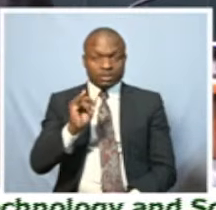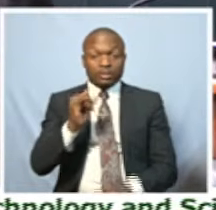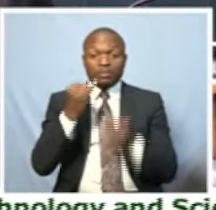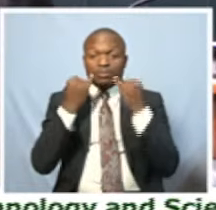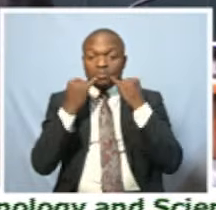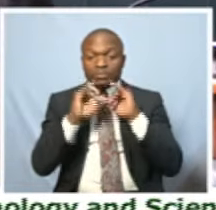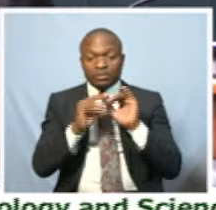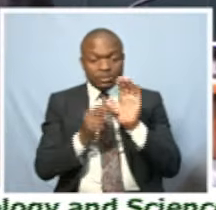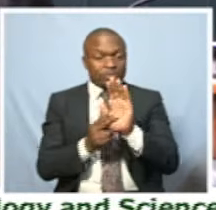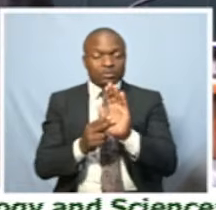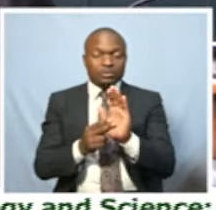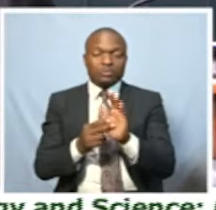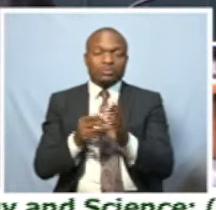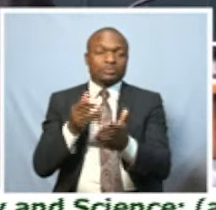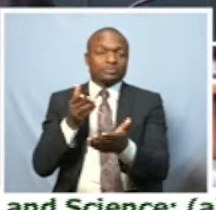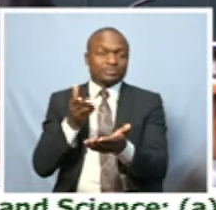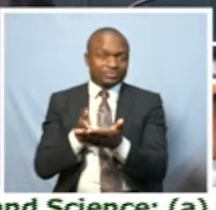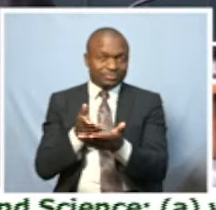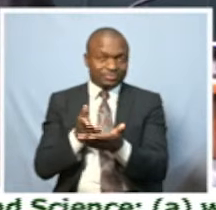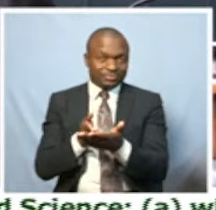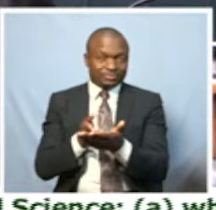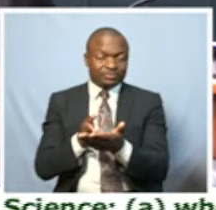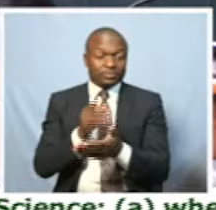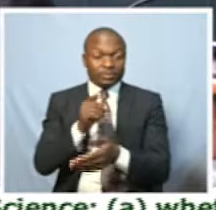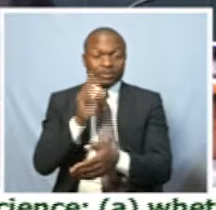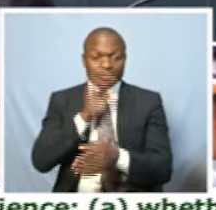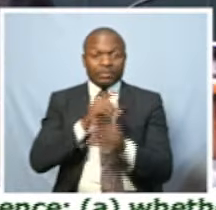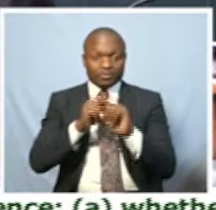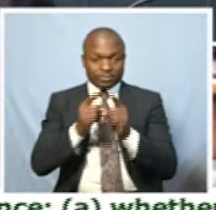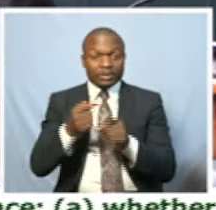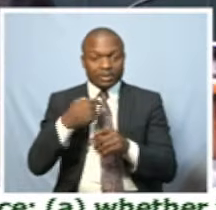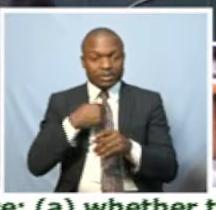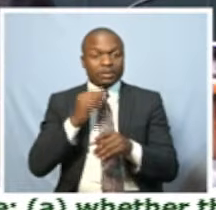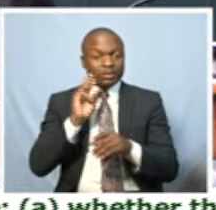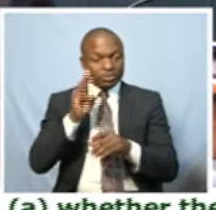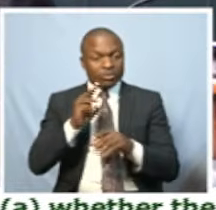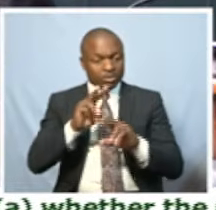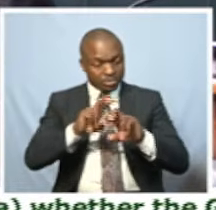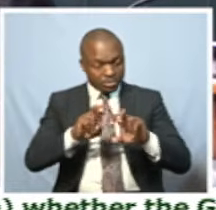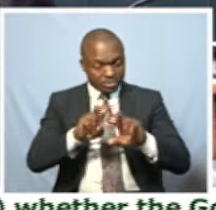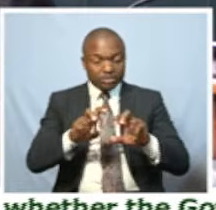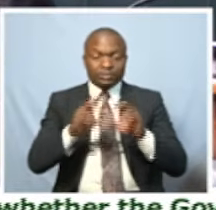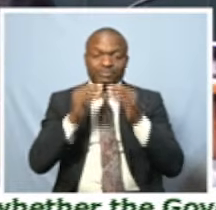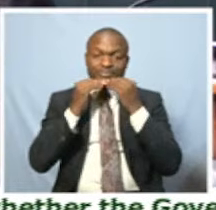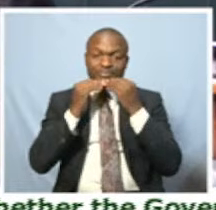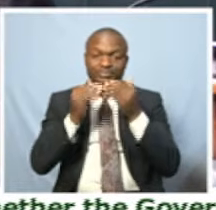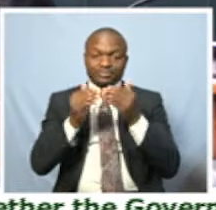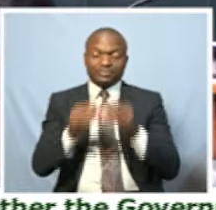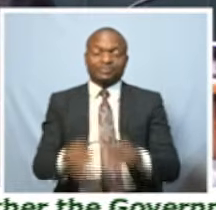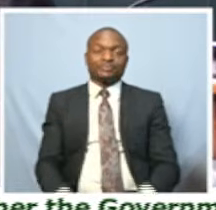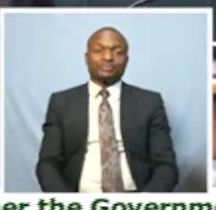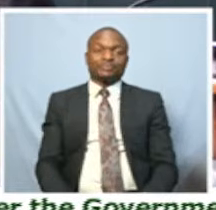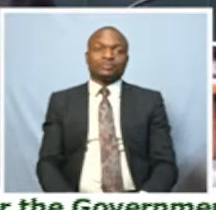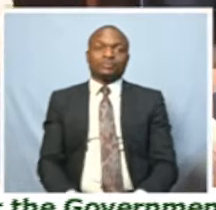been indicated to me, that it is done, but I'll check with my team. I thank you.